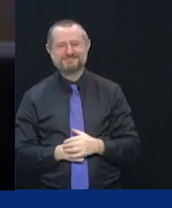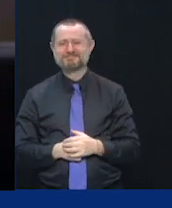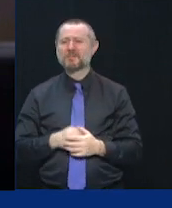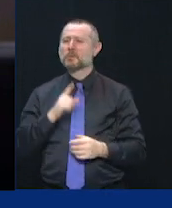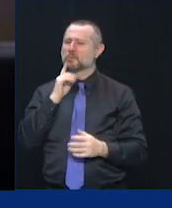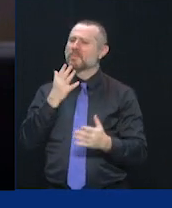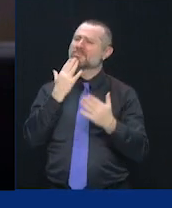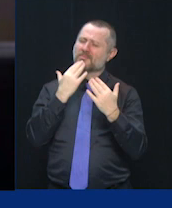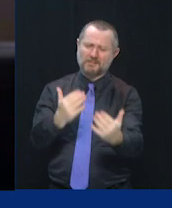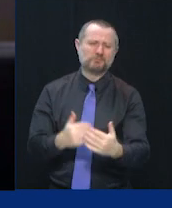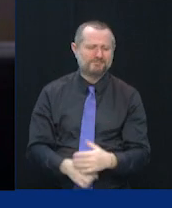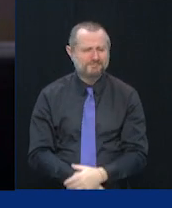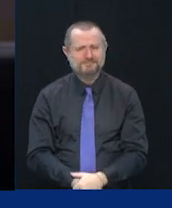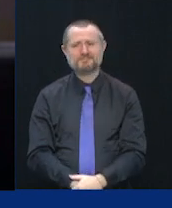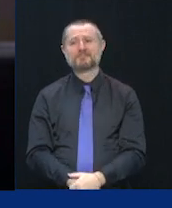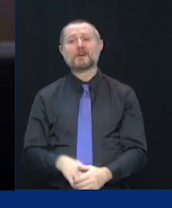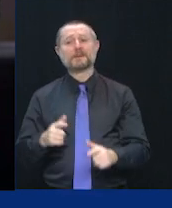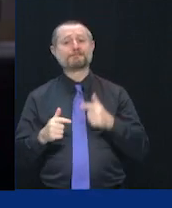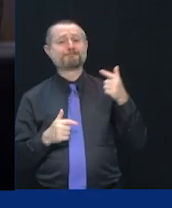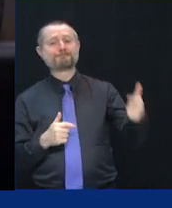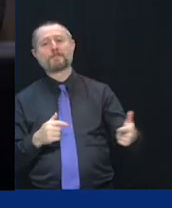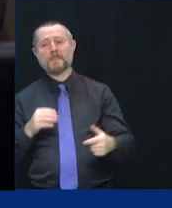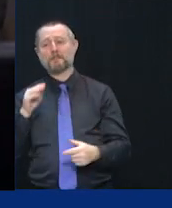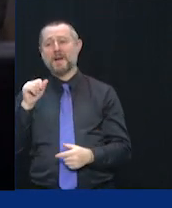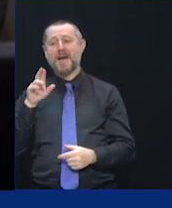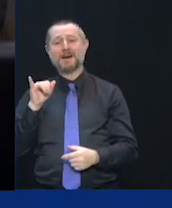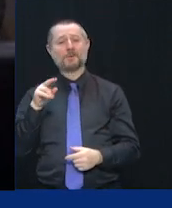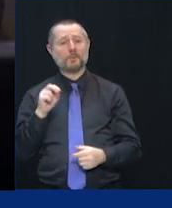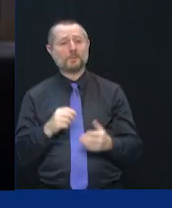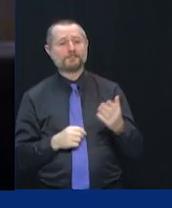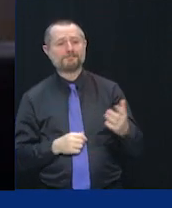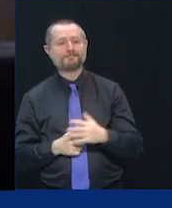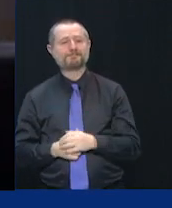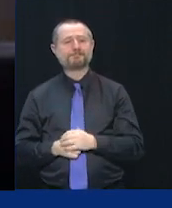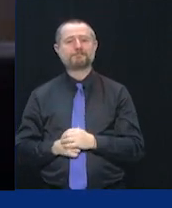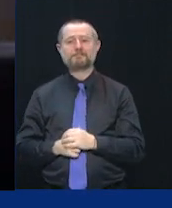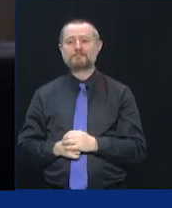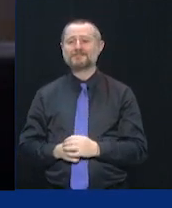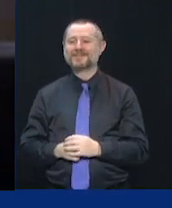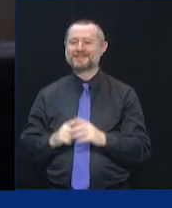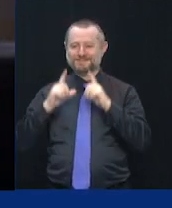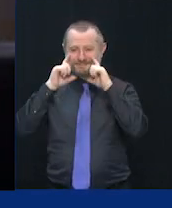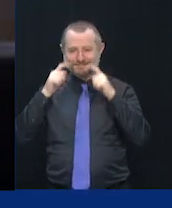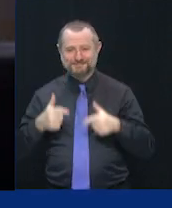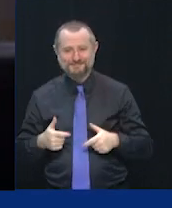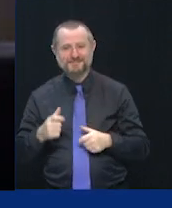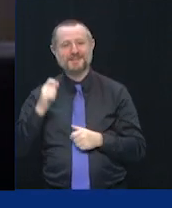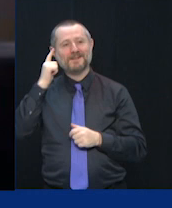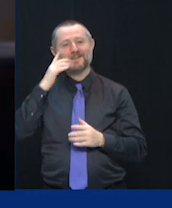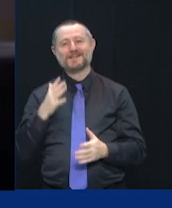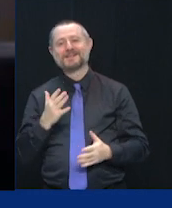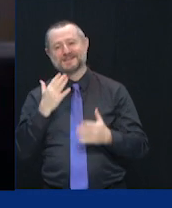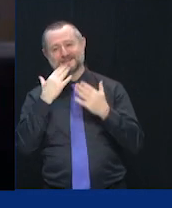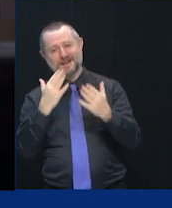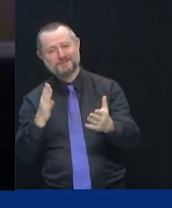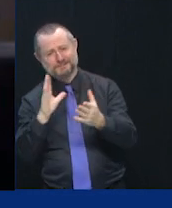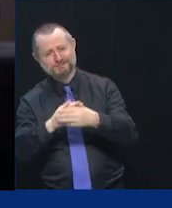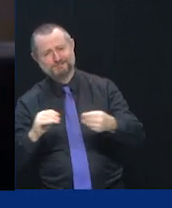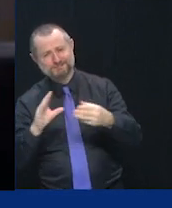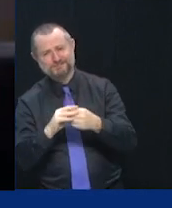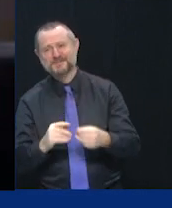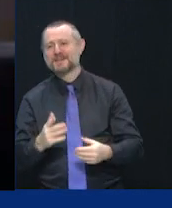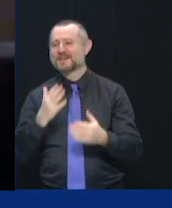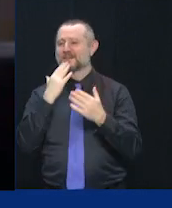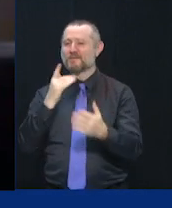thank you. Mariano? Governor, thank you. Thank you for those kind of words saying thank you for having me,